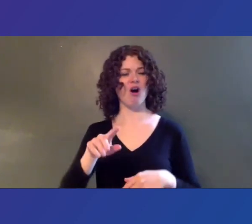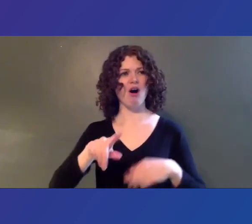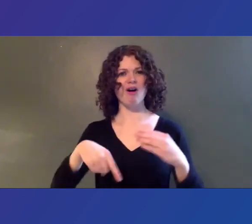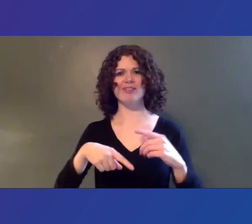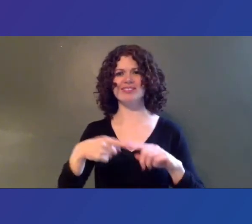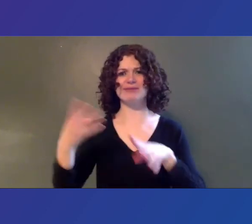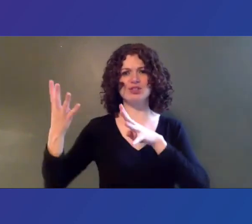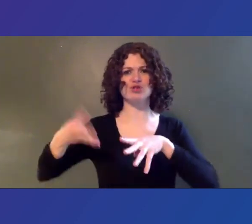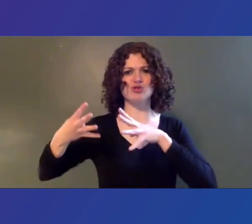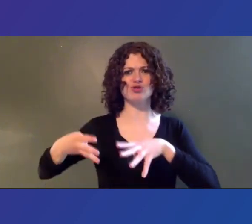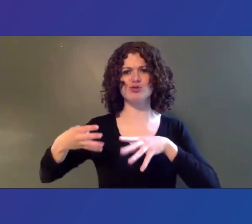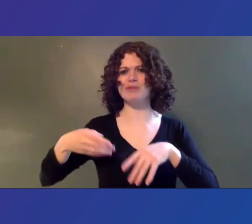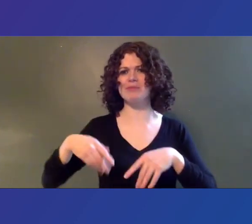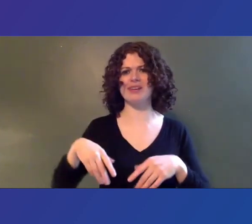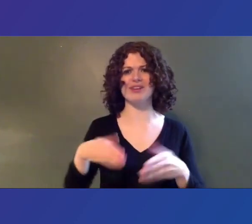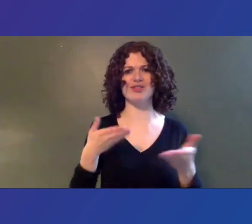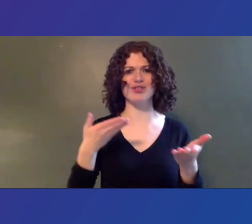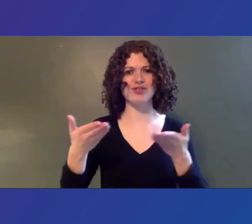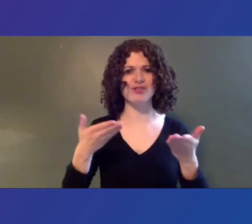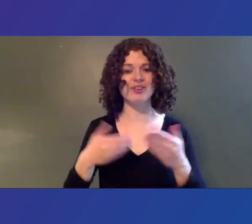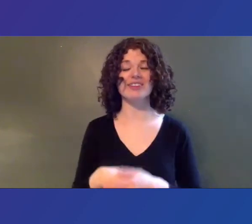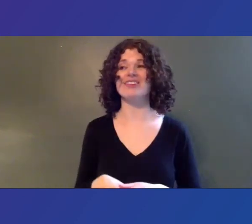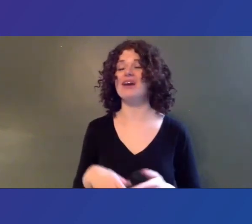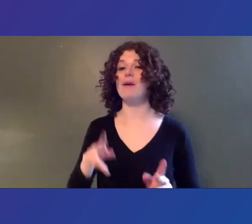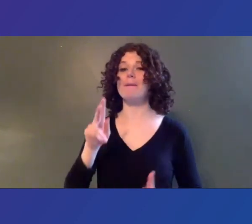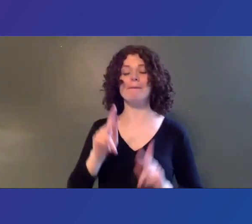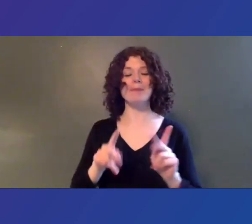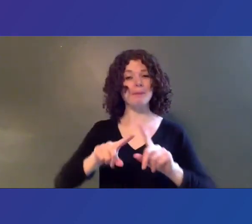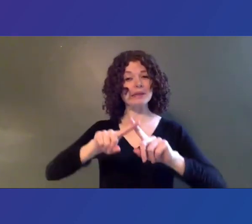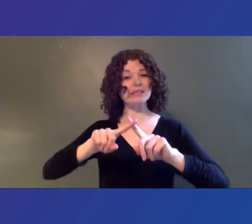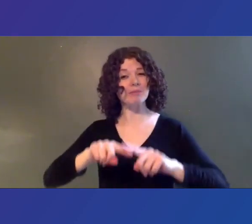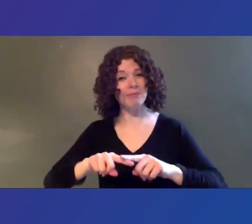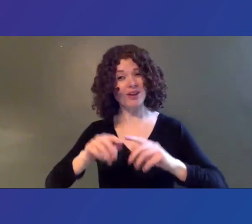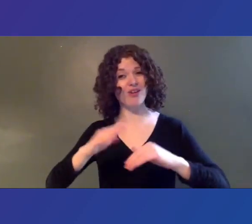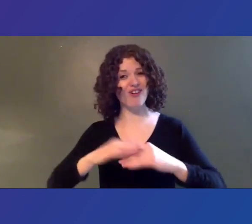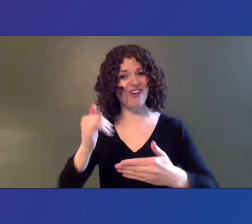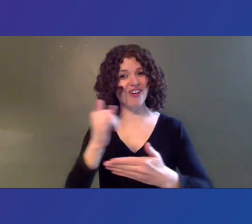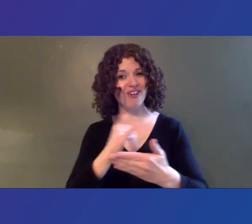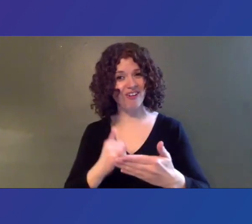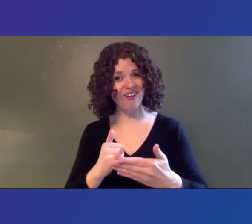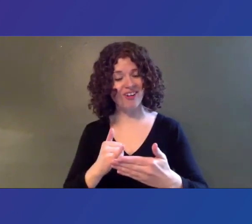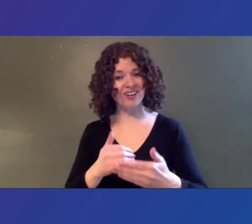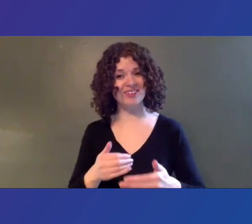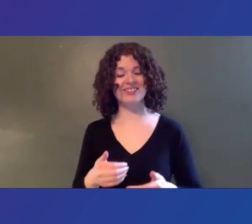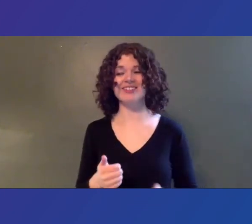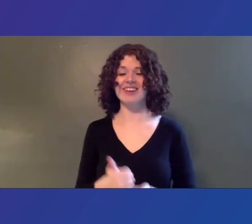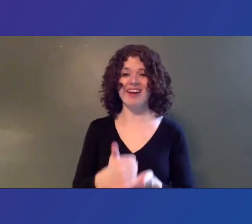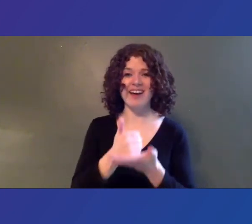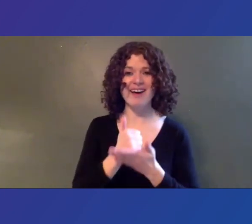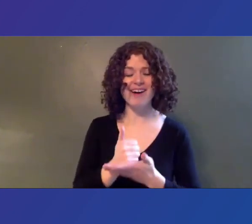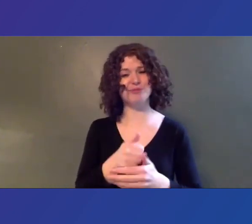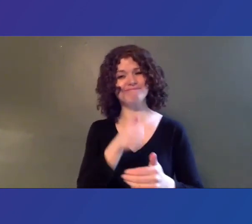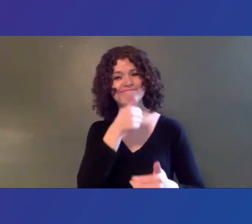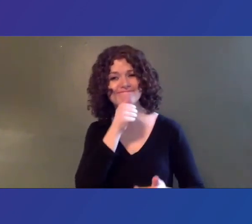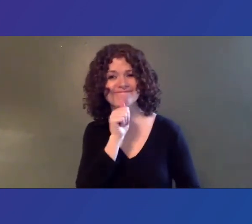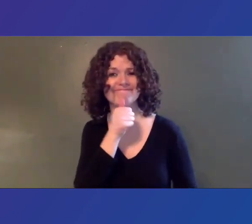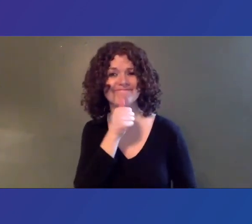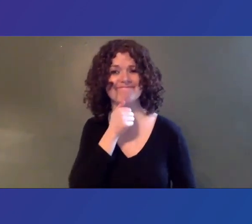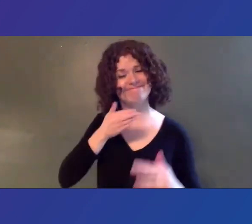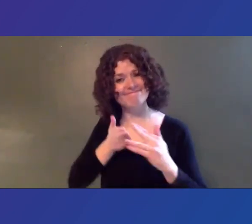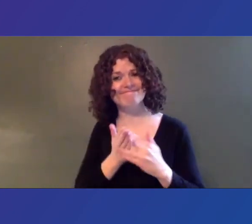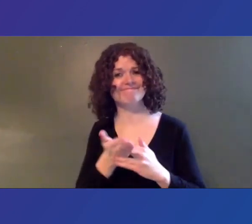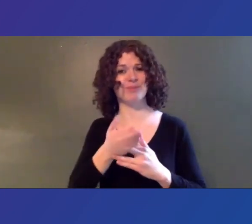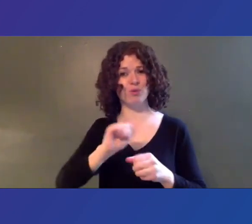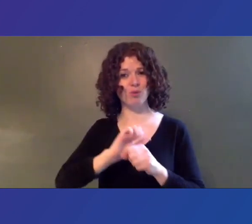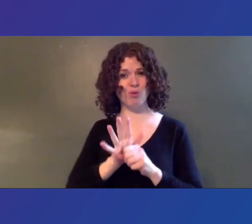things. People relied on the arts to get them through the quarantine. And so that alone